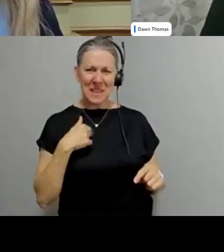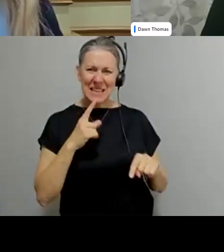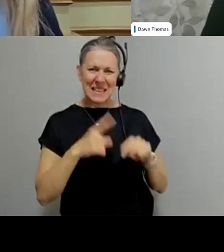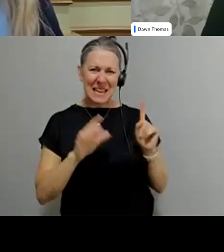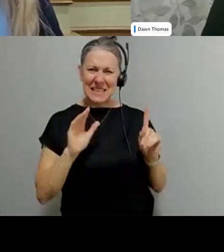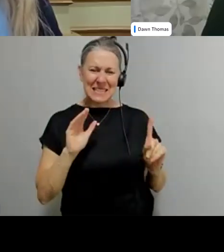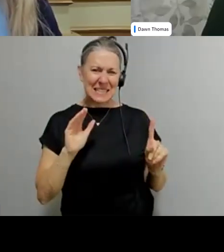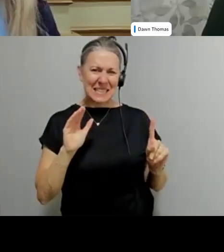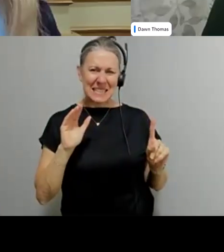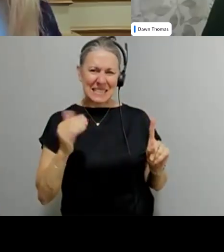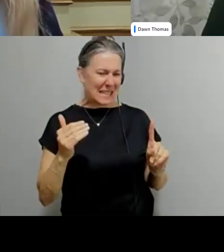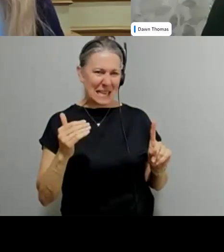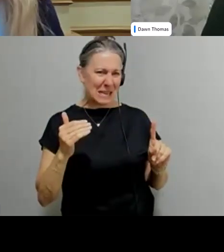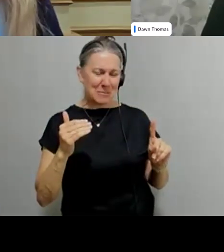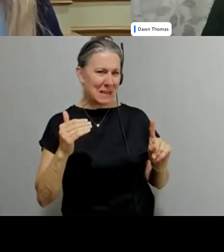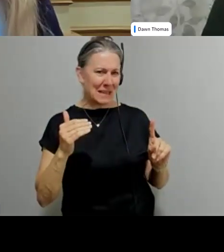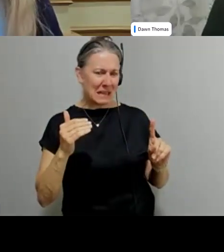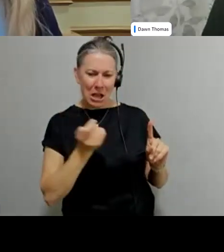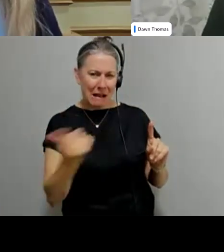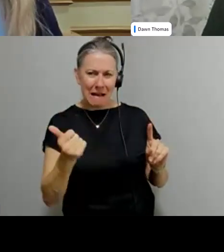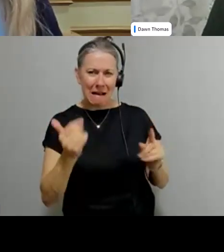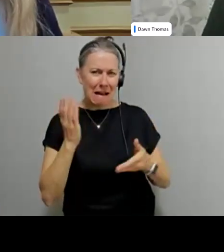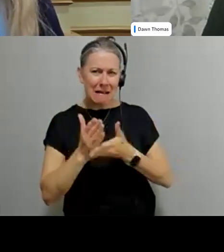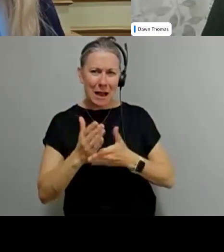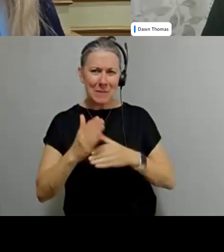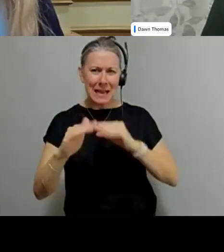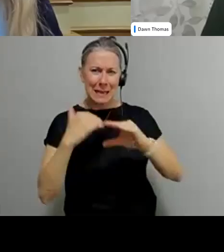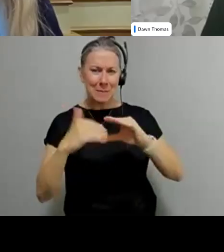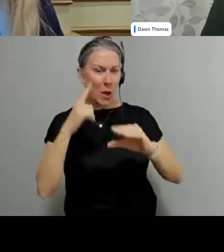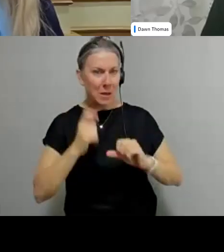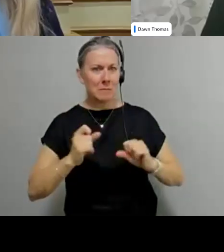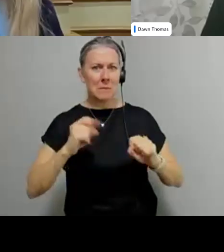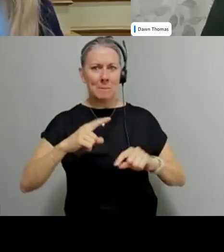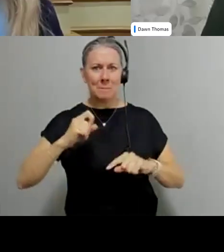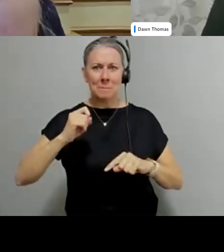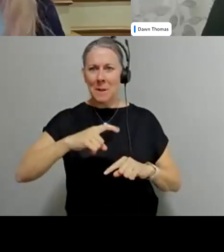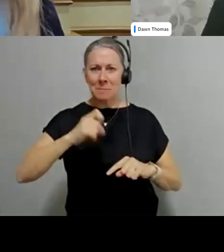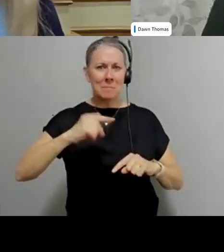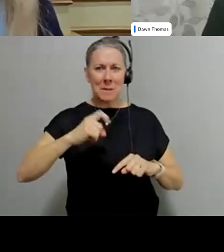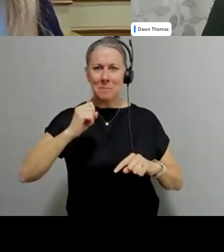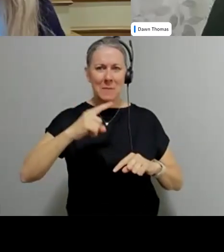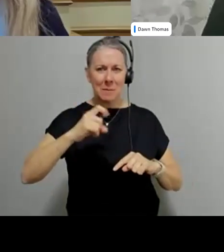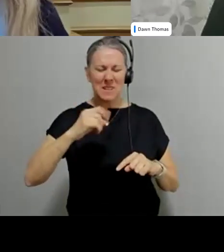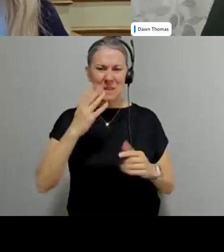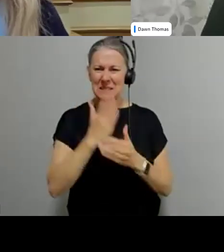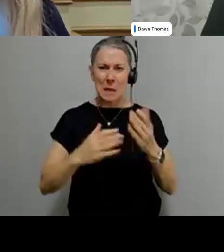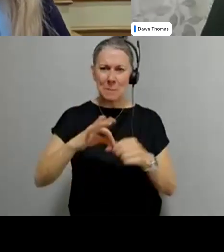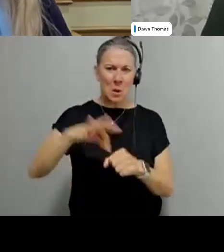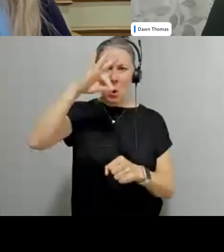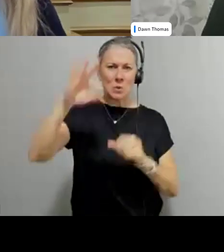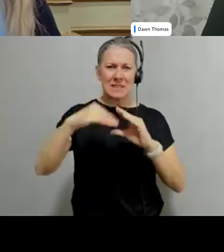of my email, so it will ping every now and then when I am speaking and unmuted. So there's some ghost email in the